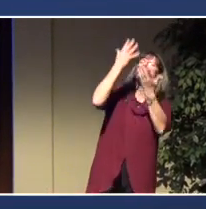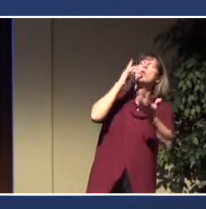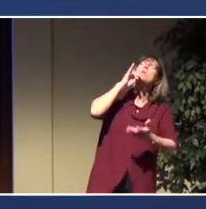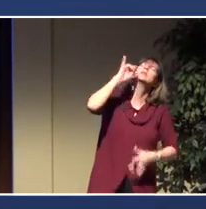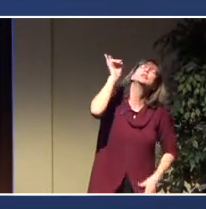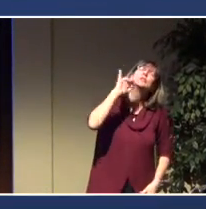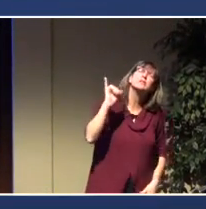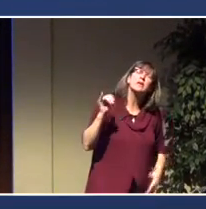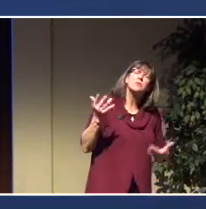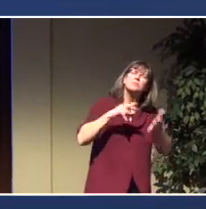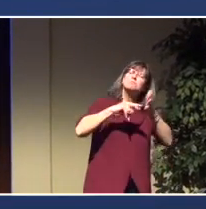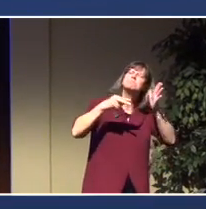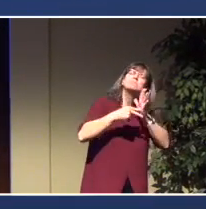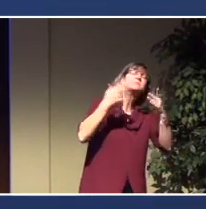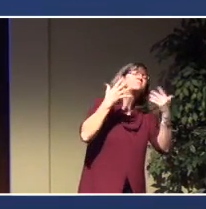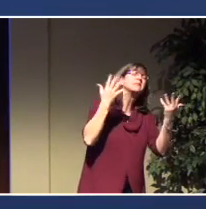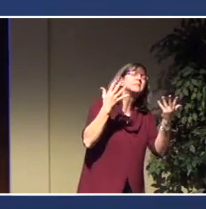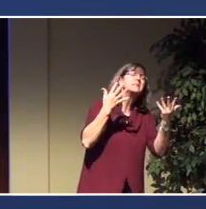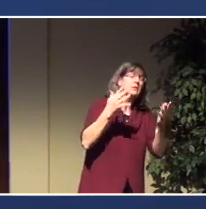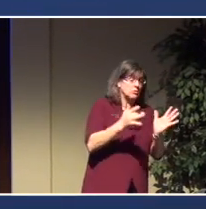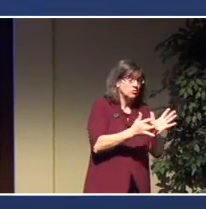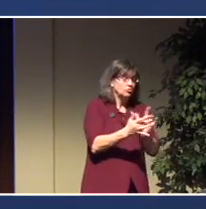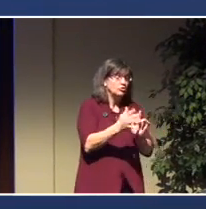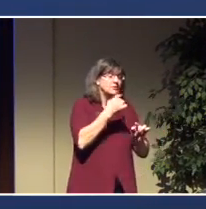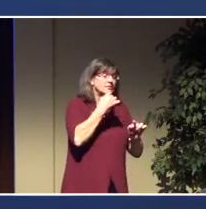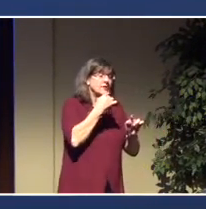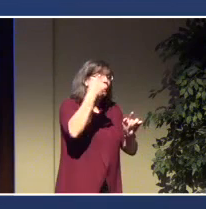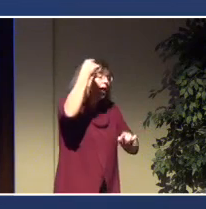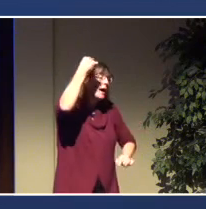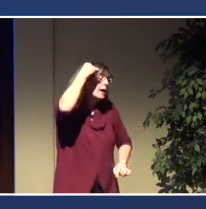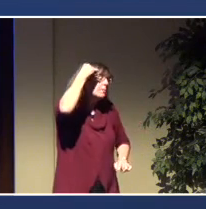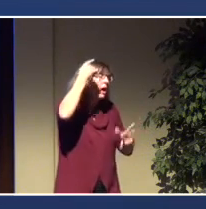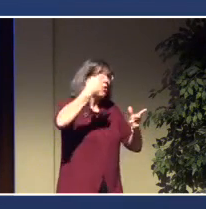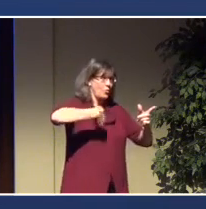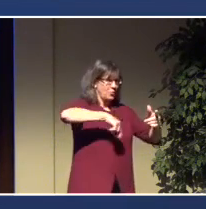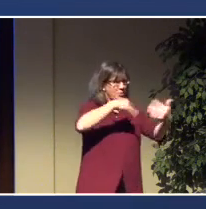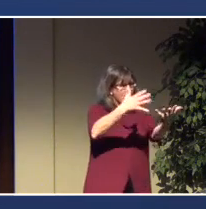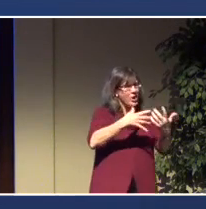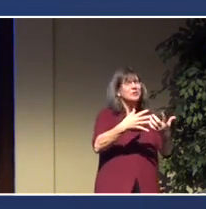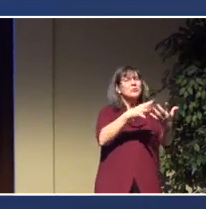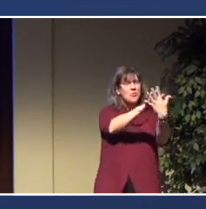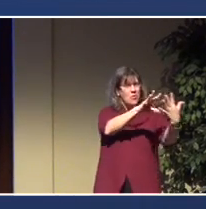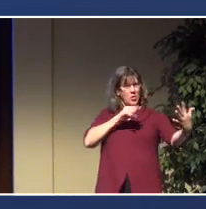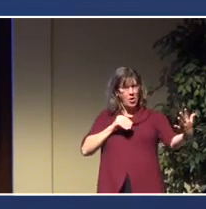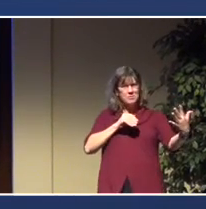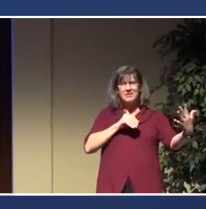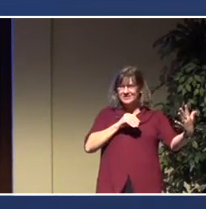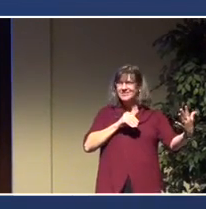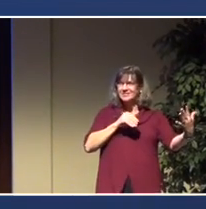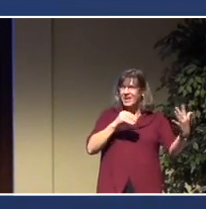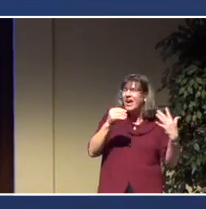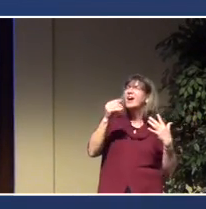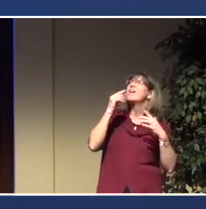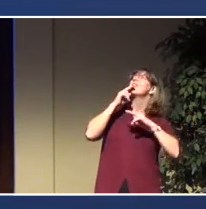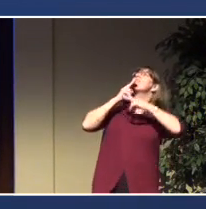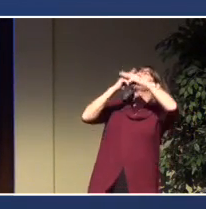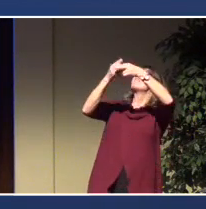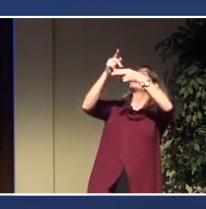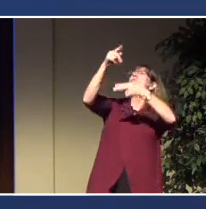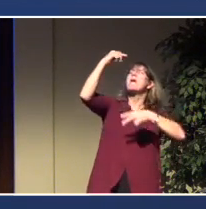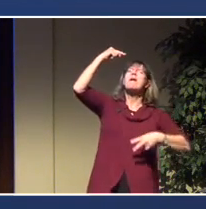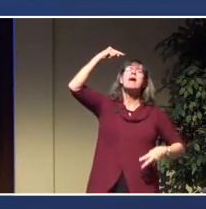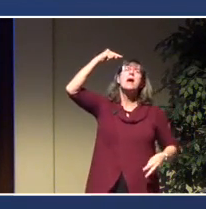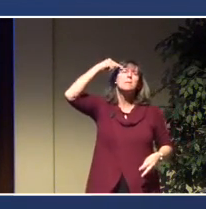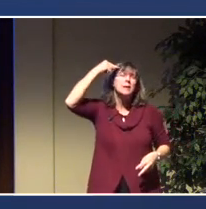Jesus. And as he says, Abba, Father, we want to learn how to say Abba, Father, too, and know the reality of that in our own